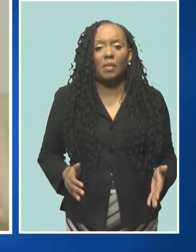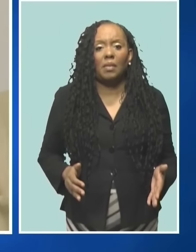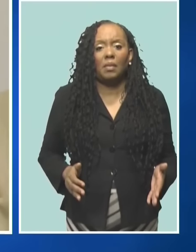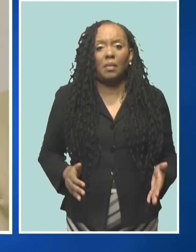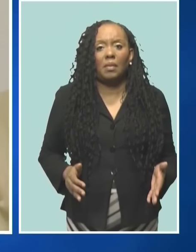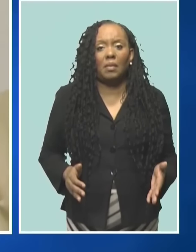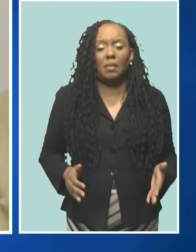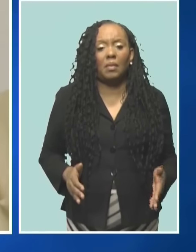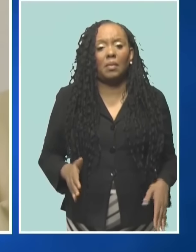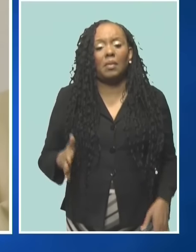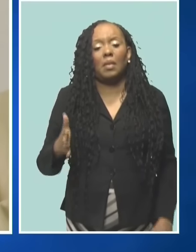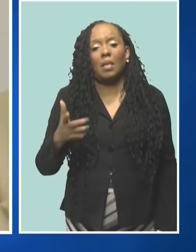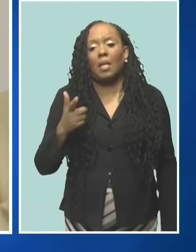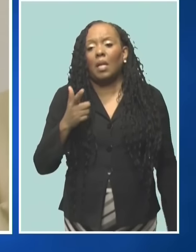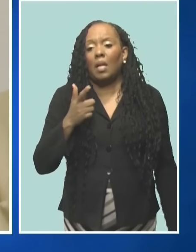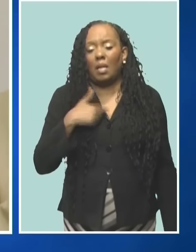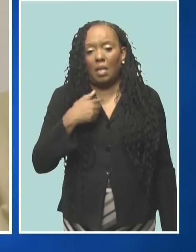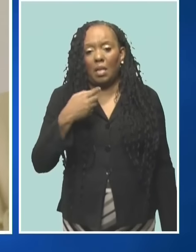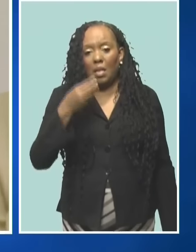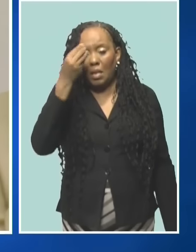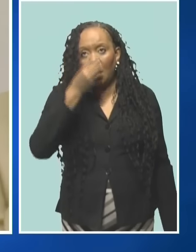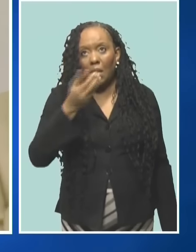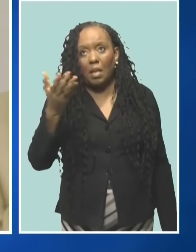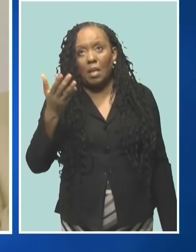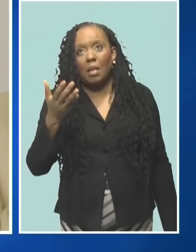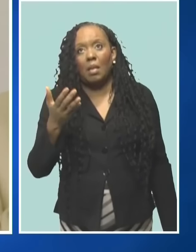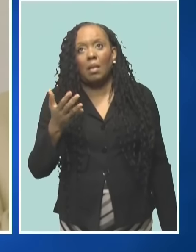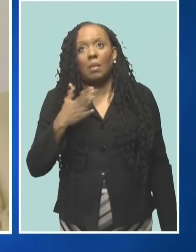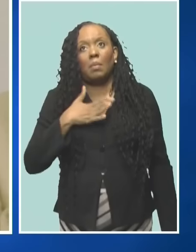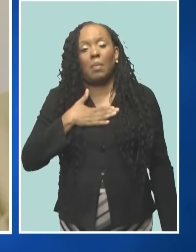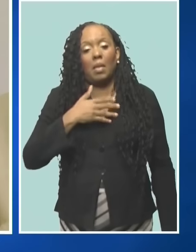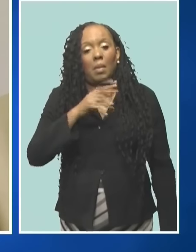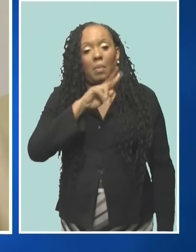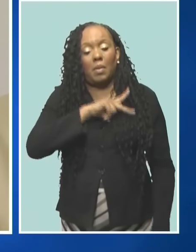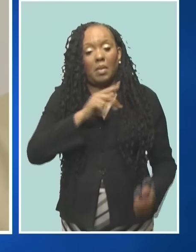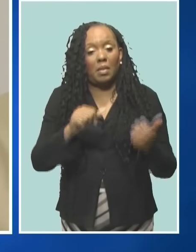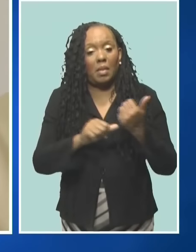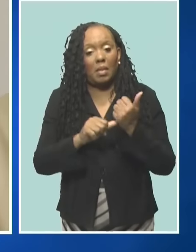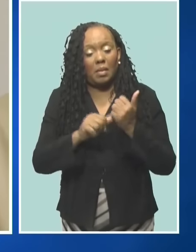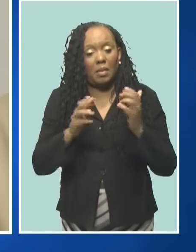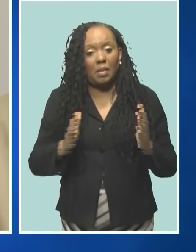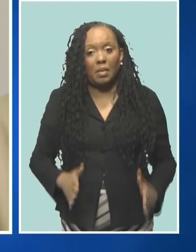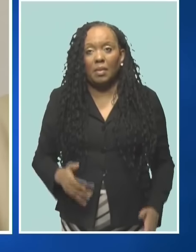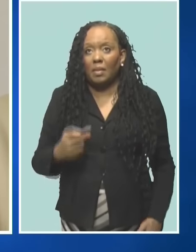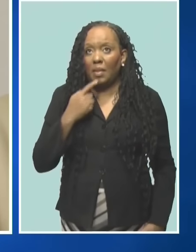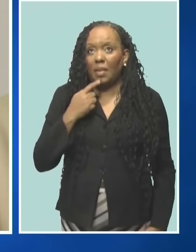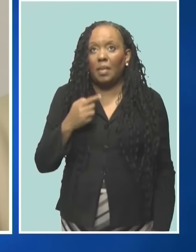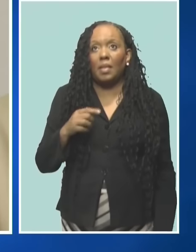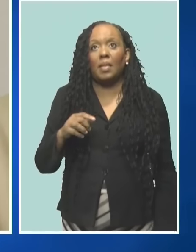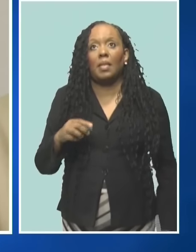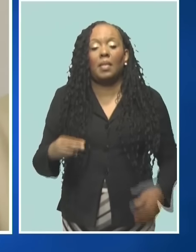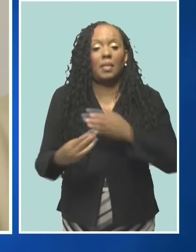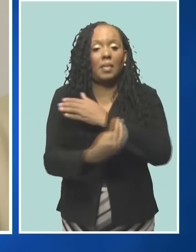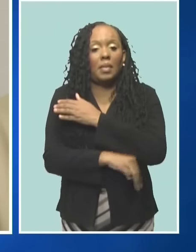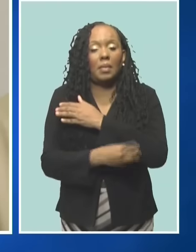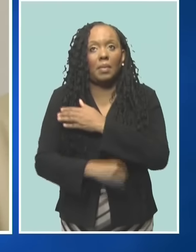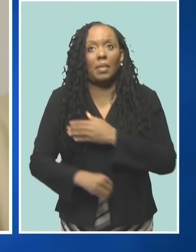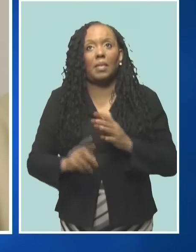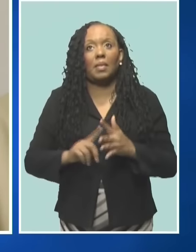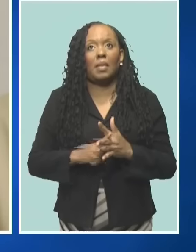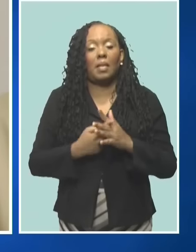through my personal assistant to Santia's people, telling them that St. Michael's Speak start at 5 o'clock